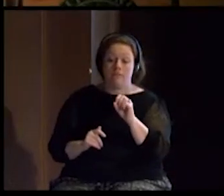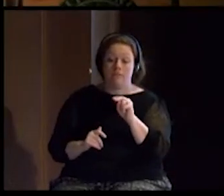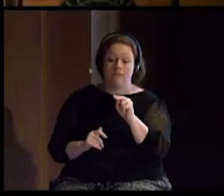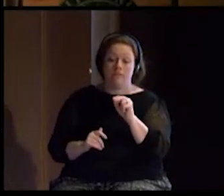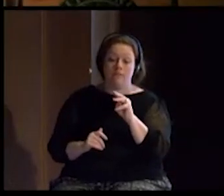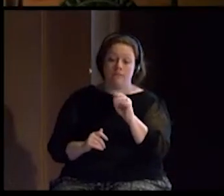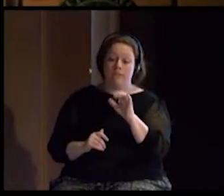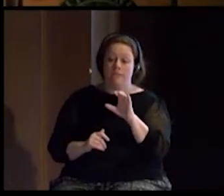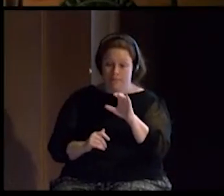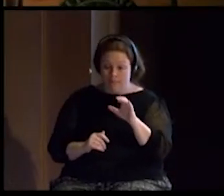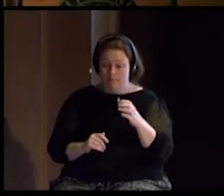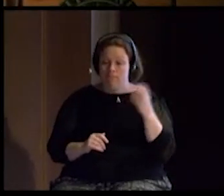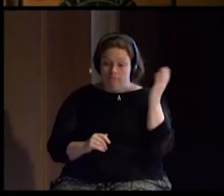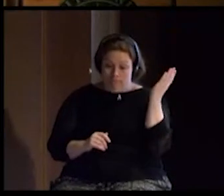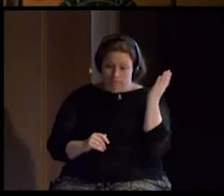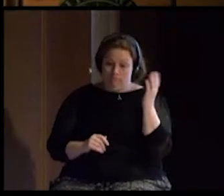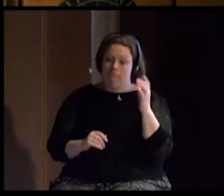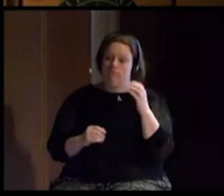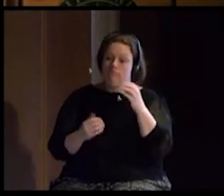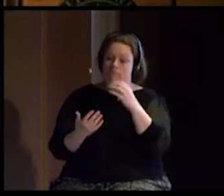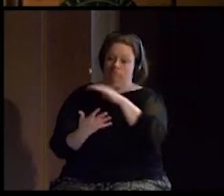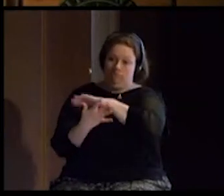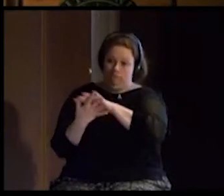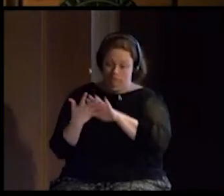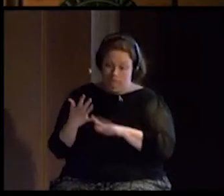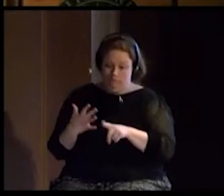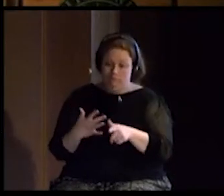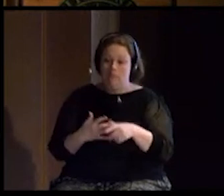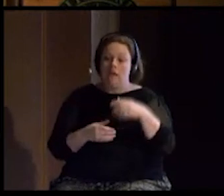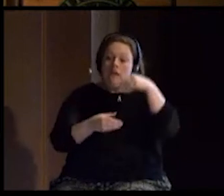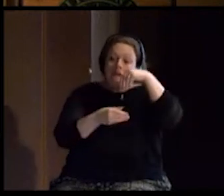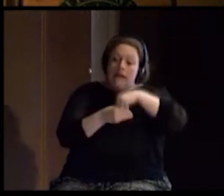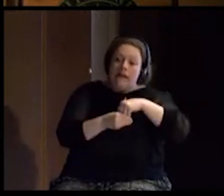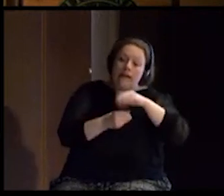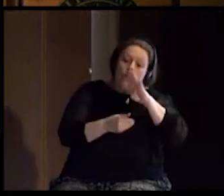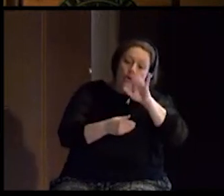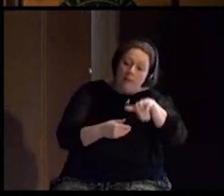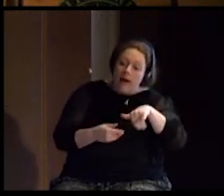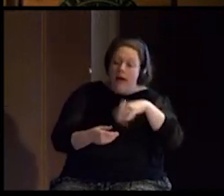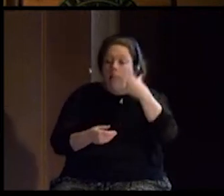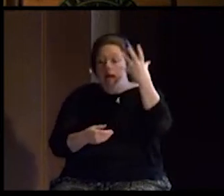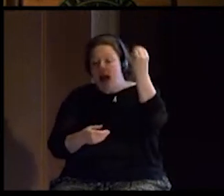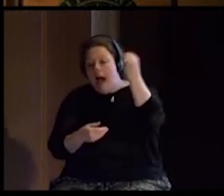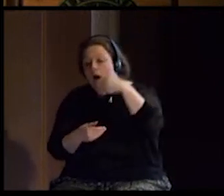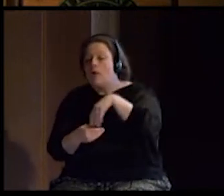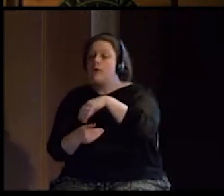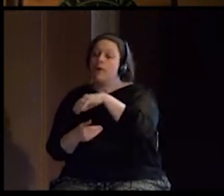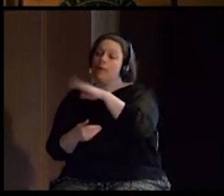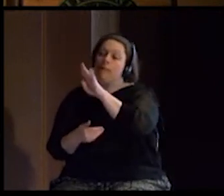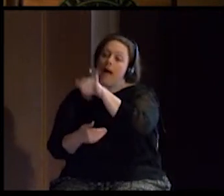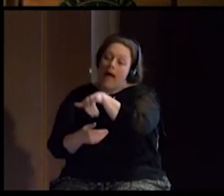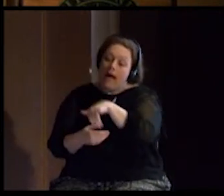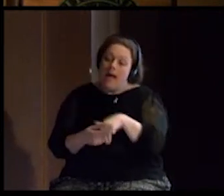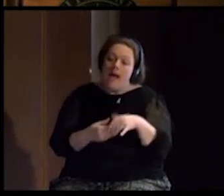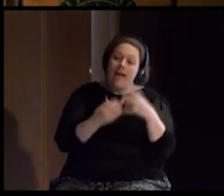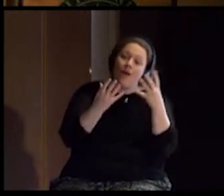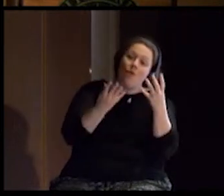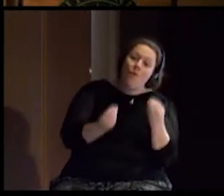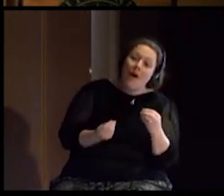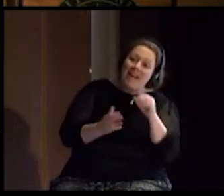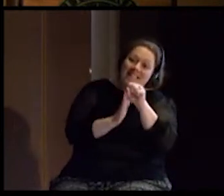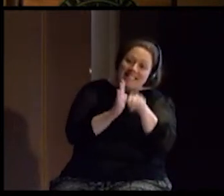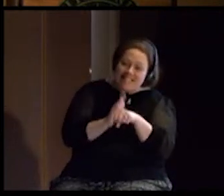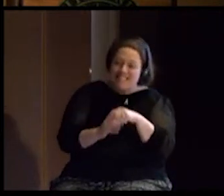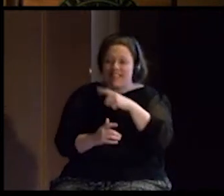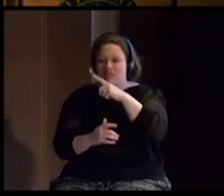bacterial groups can we find? Again, inner bay, outer bay, dry season, wet season. Here, every column is a sample that we